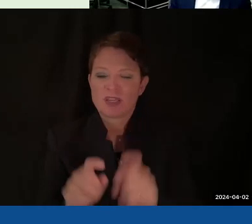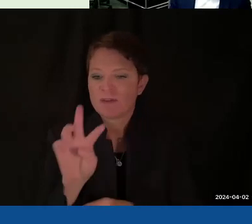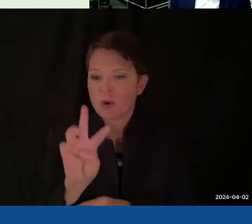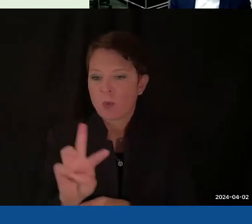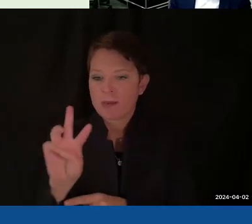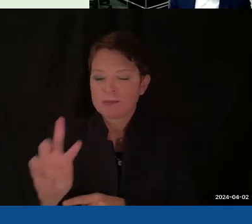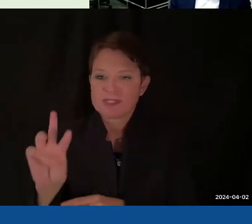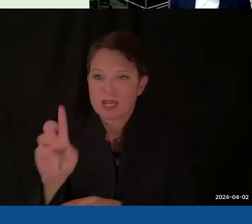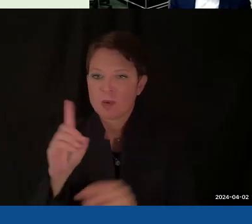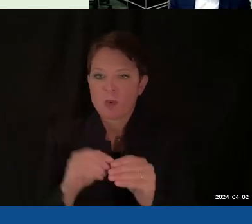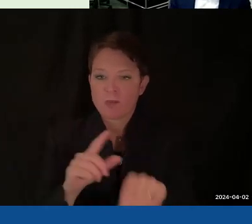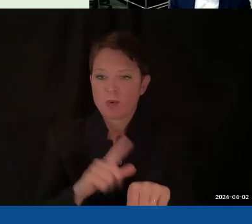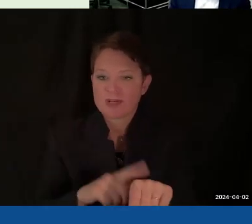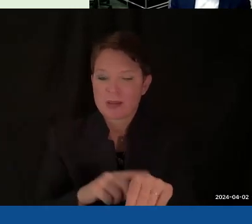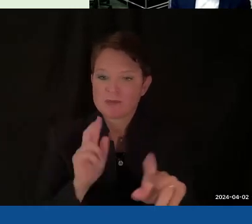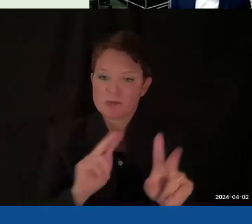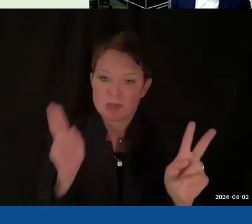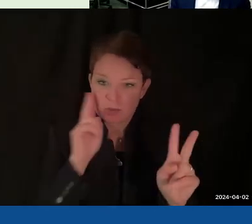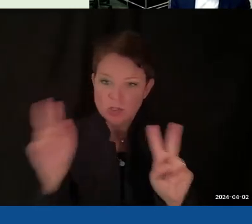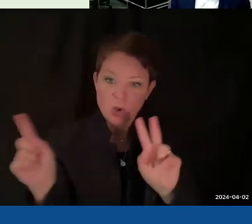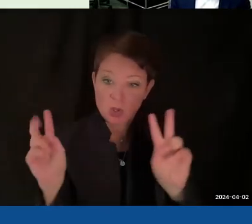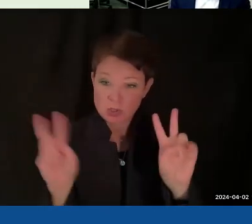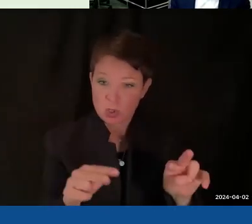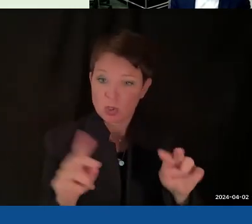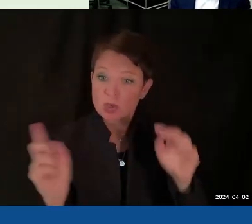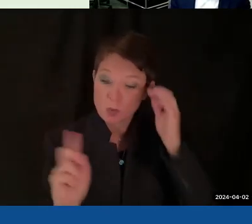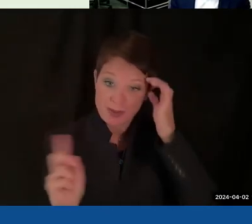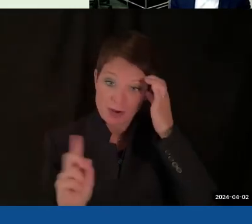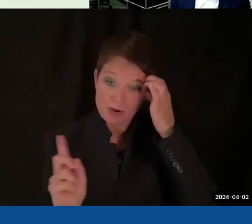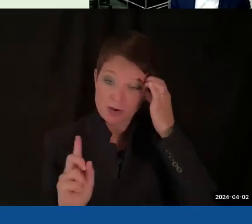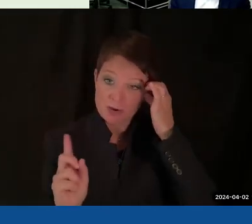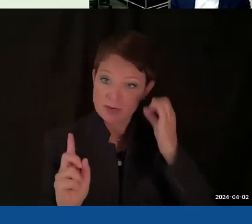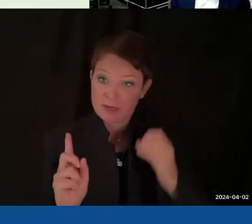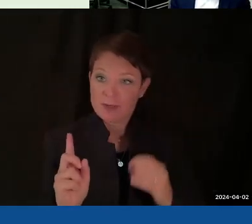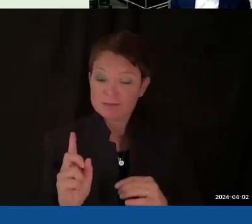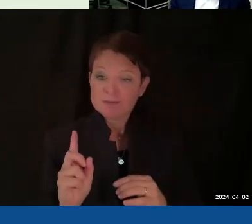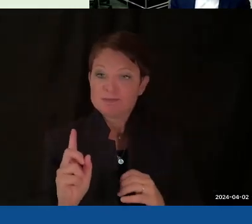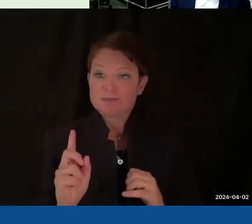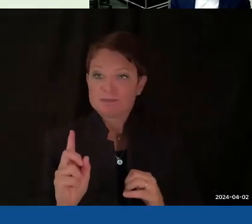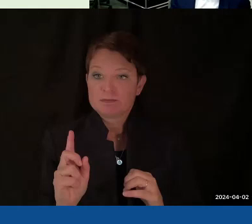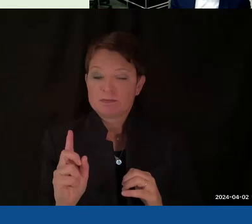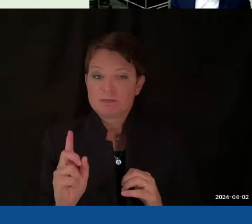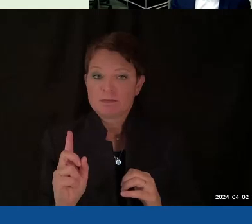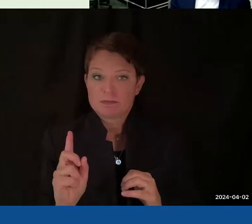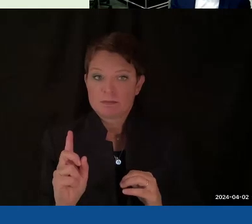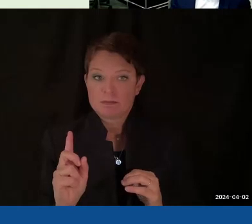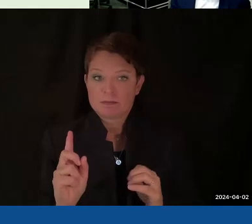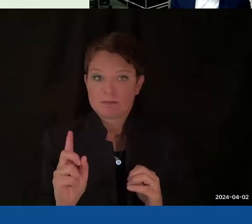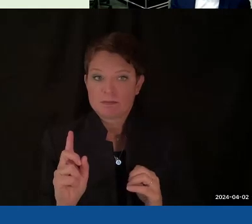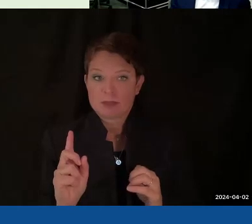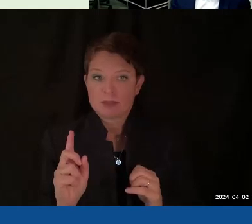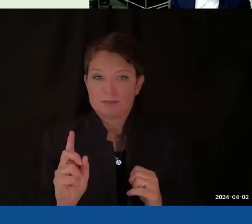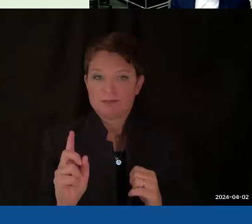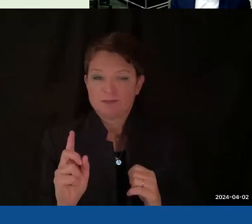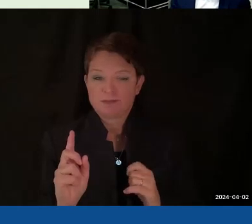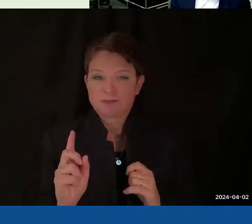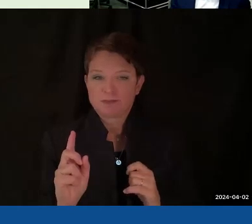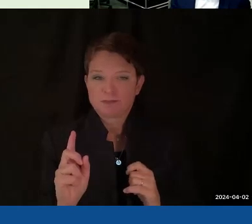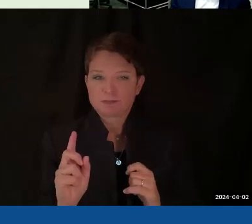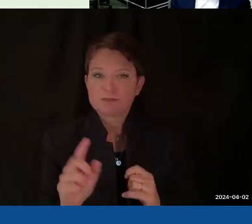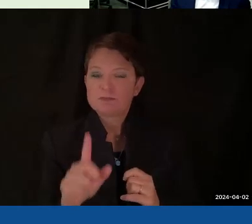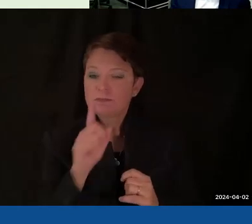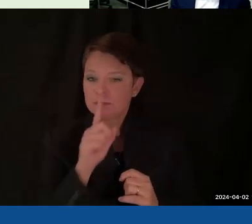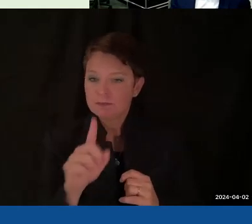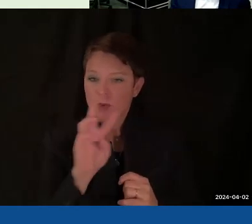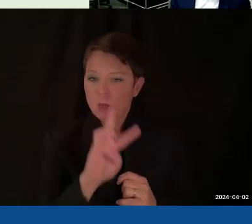website one more time so people know where they can go to get the information on the project.